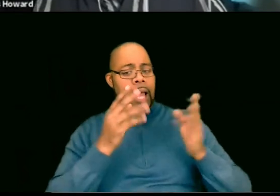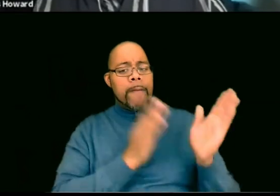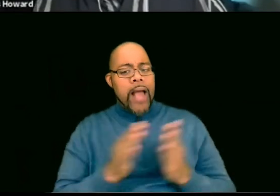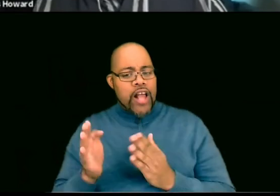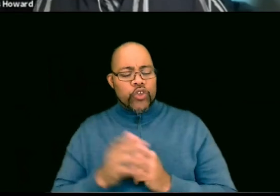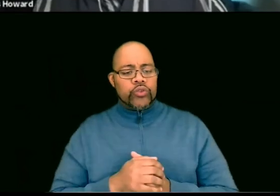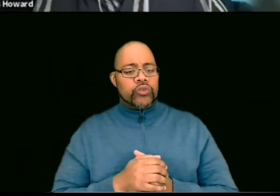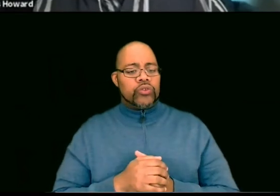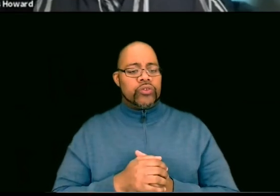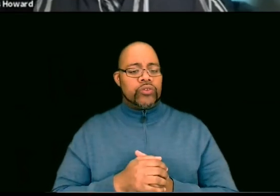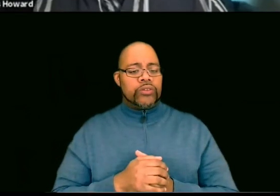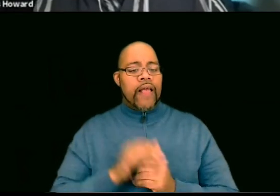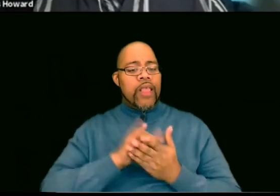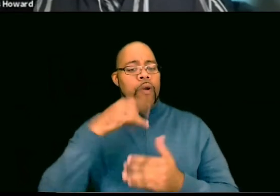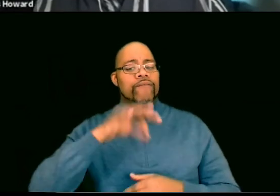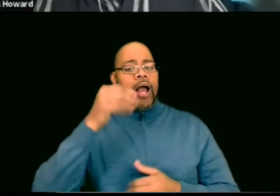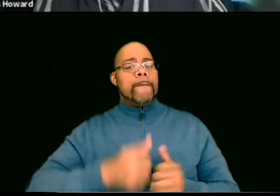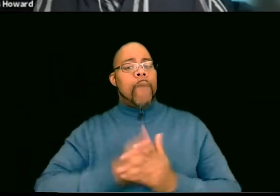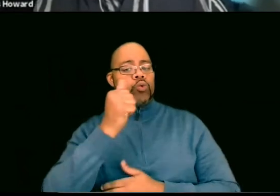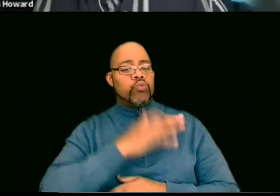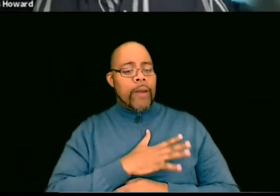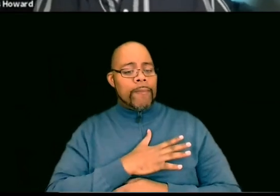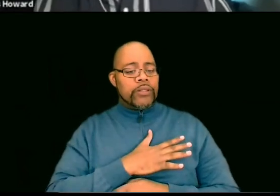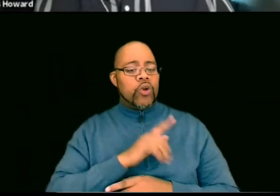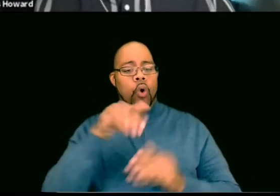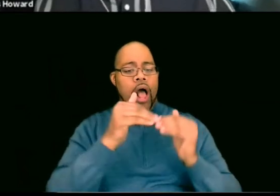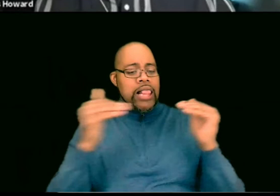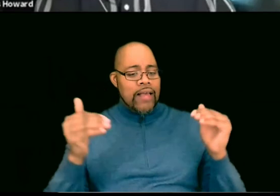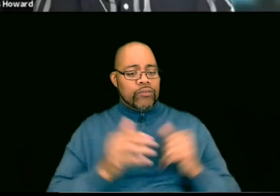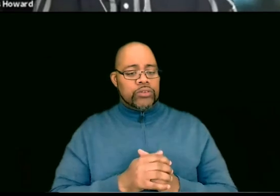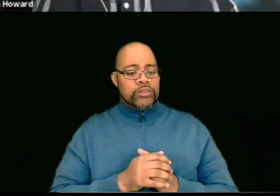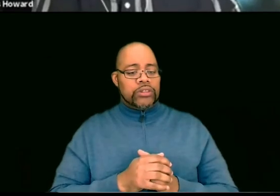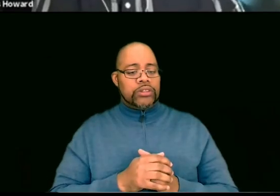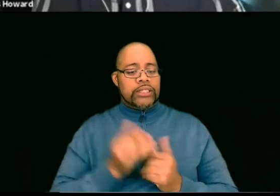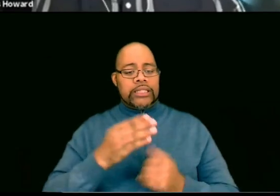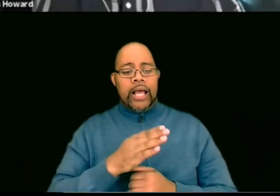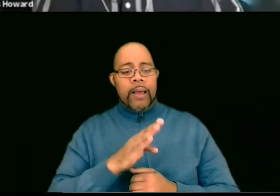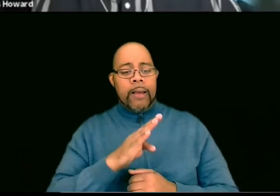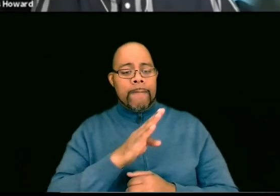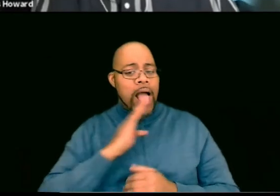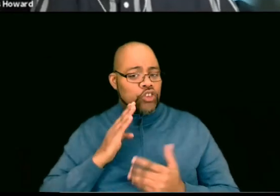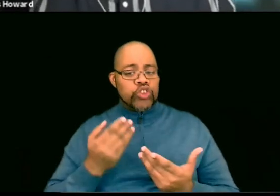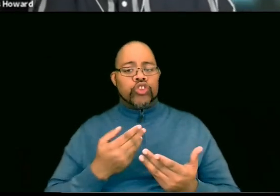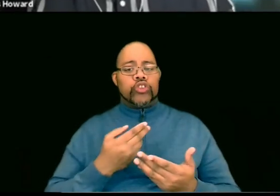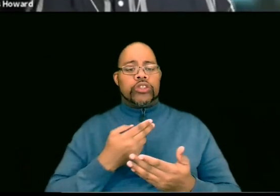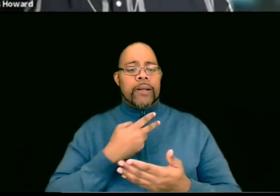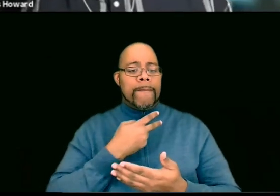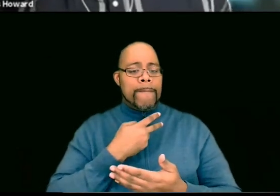we're going to see a pattern, and generally that's where we're going to find most women at all levels, whether it's at the baccalaureate